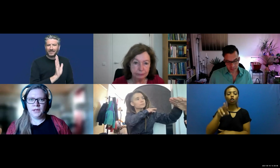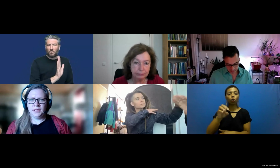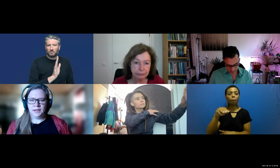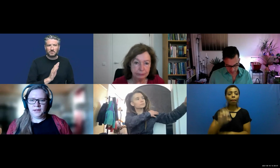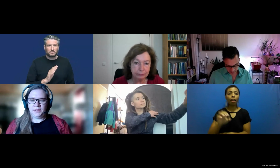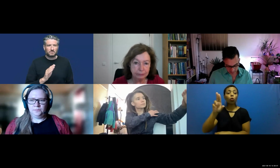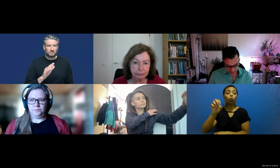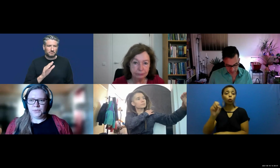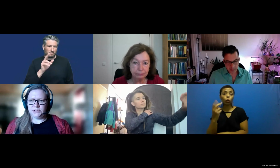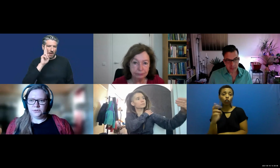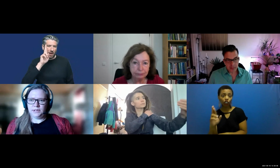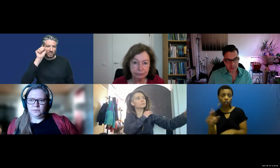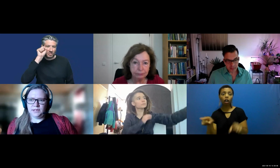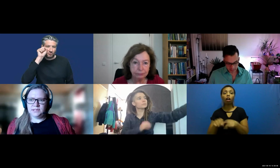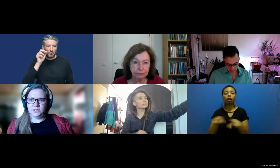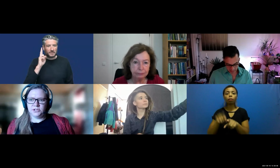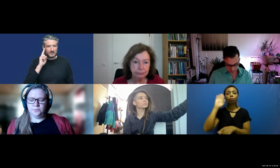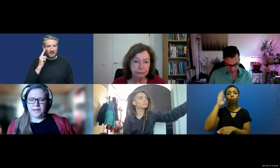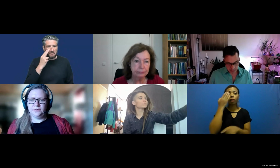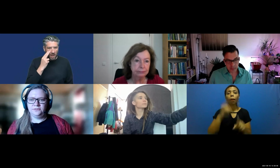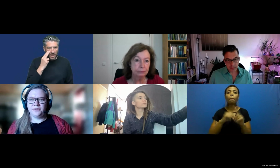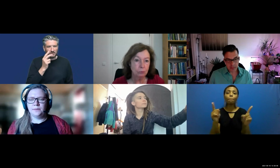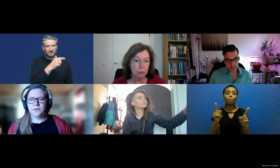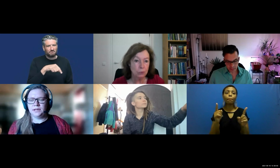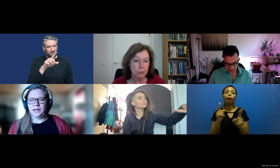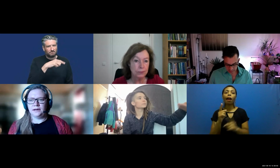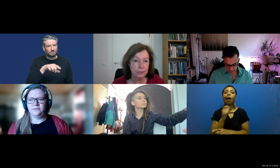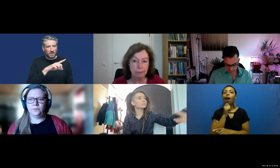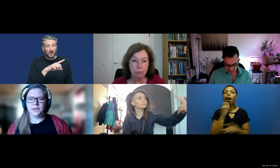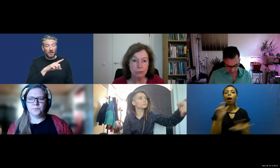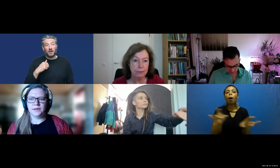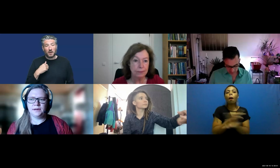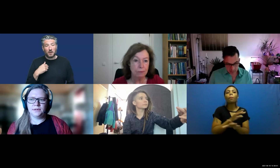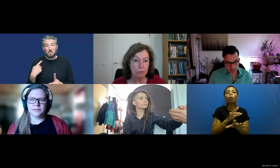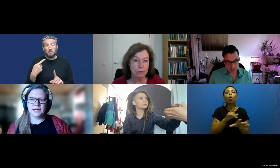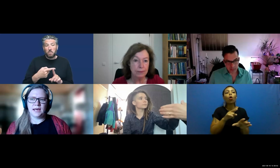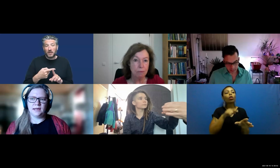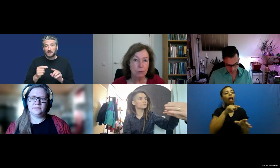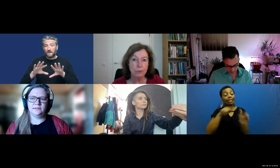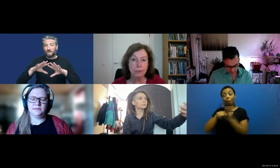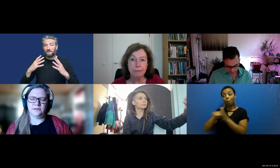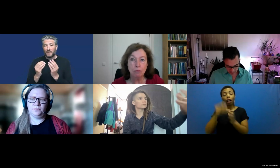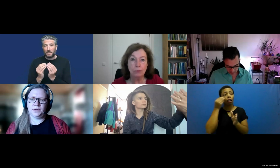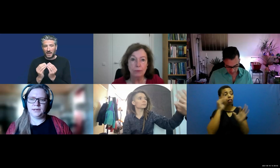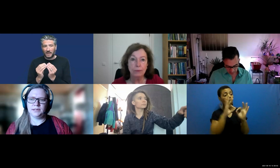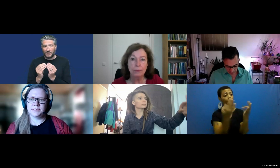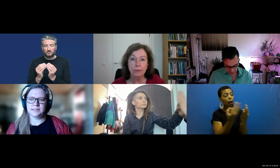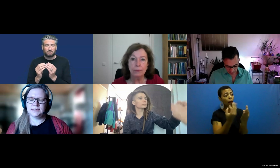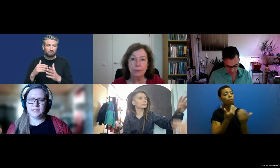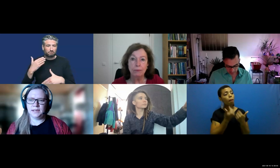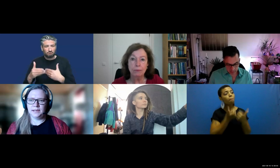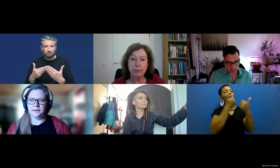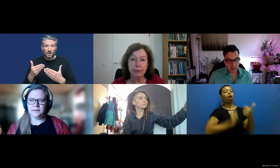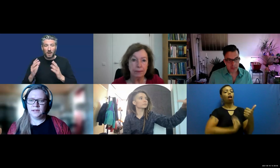also been doing research about family life when a parent has